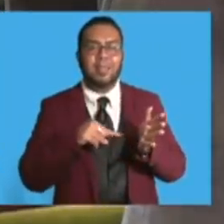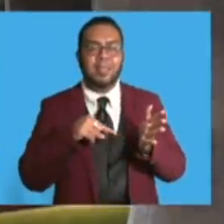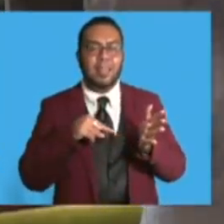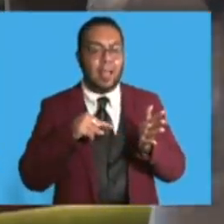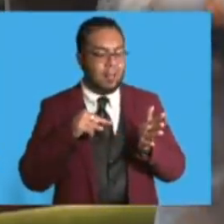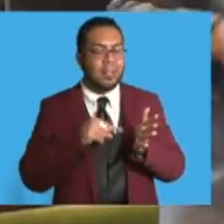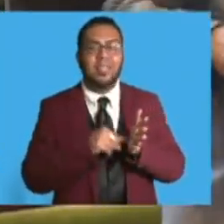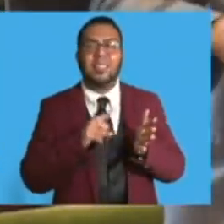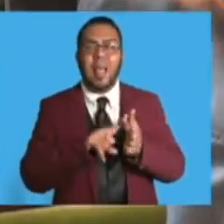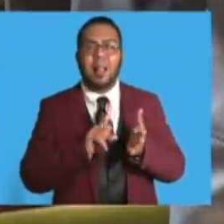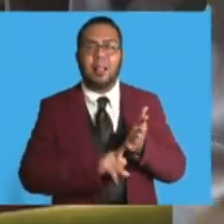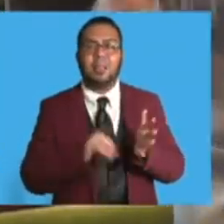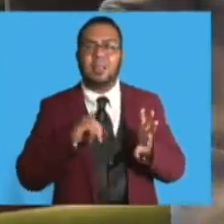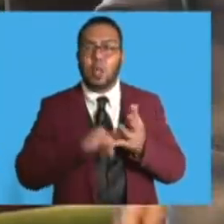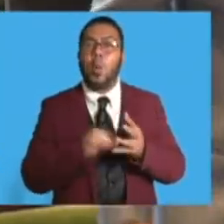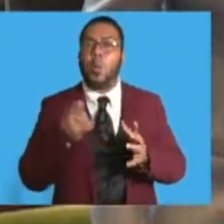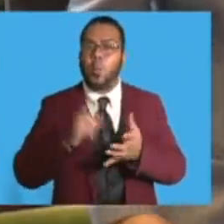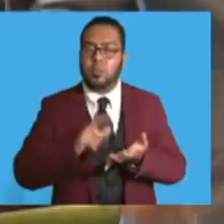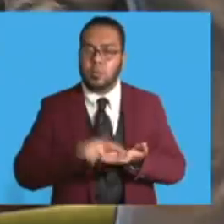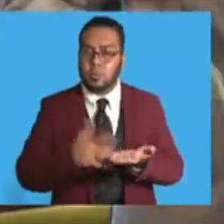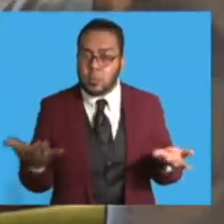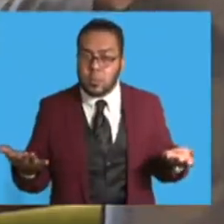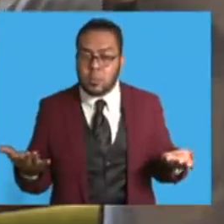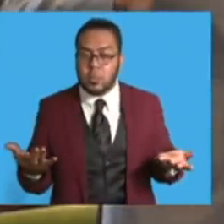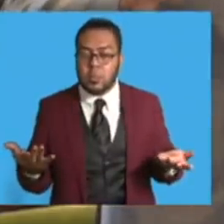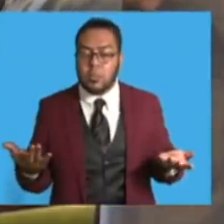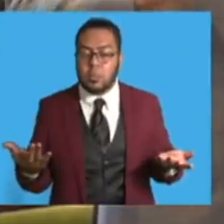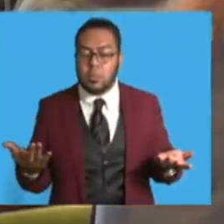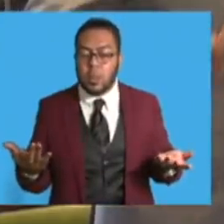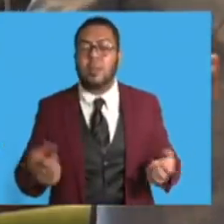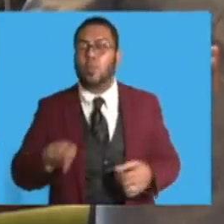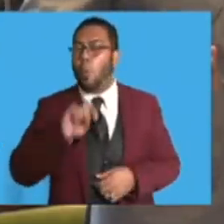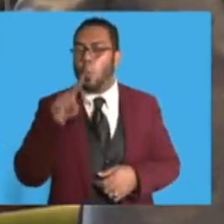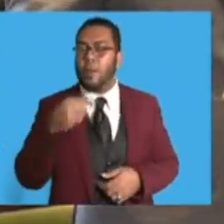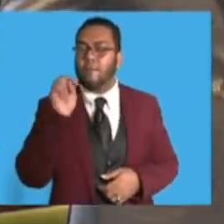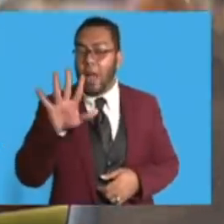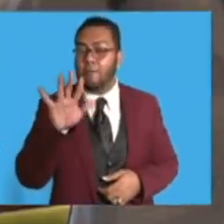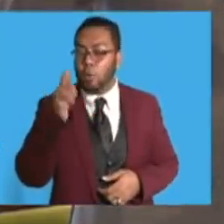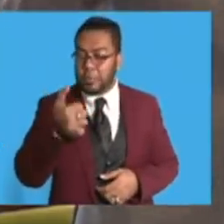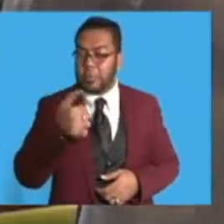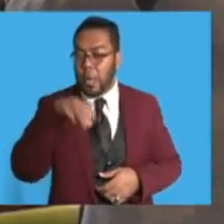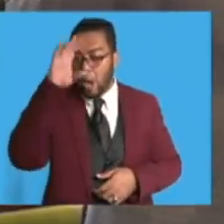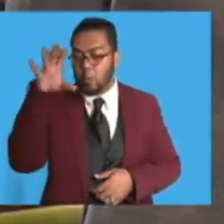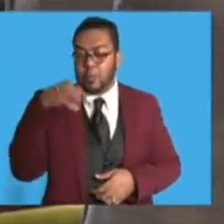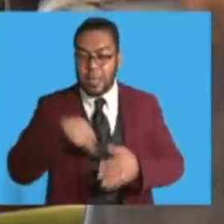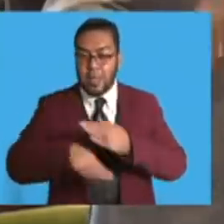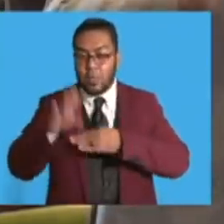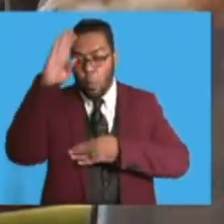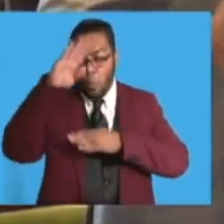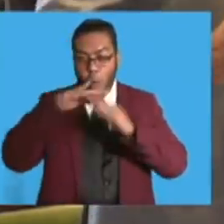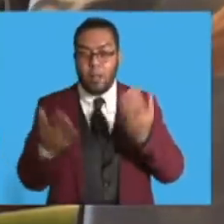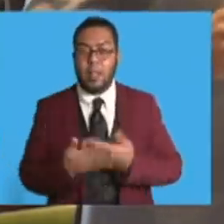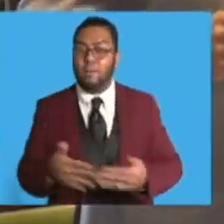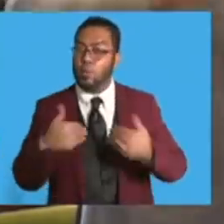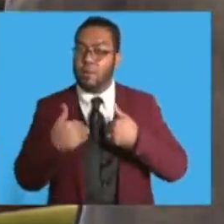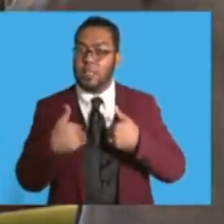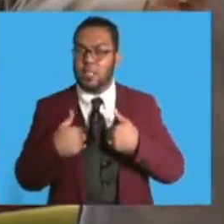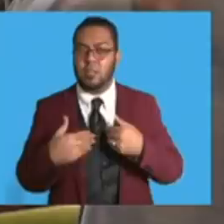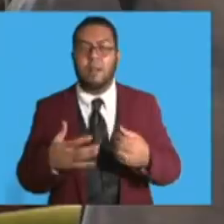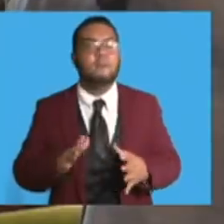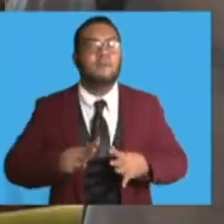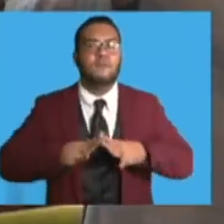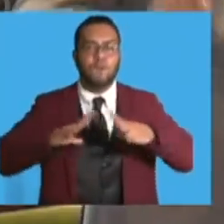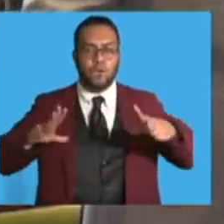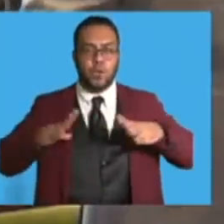Madam Speaker, as has been highlighted on a number of occasions, there's only 5 or 6 countries in the world that have universities completely free. The